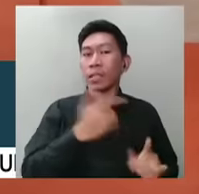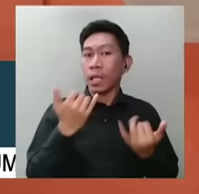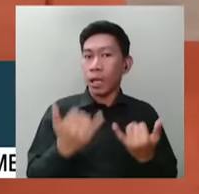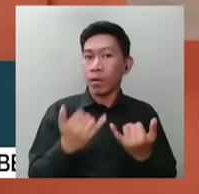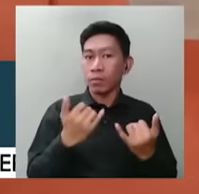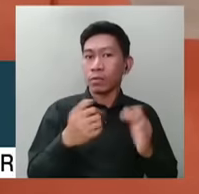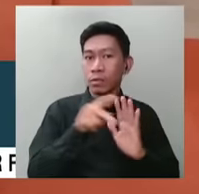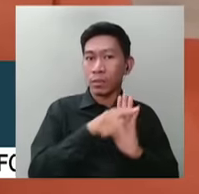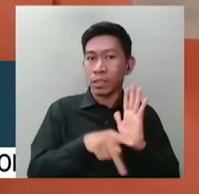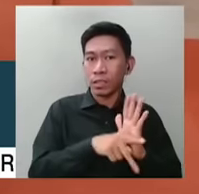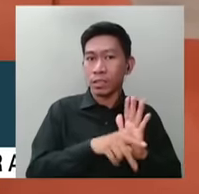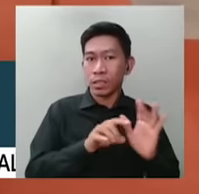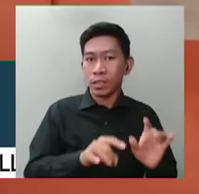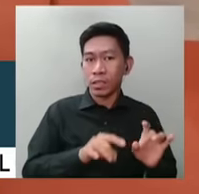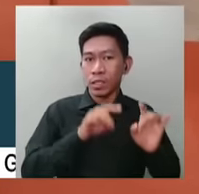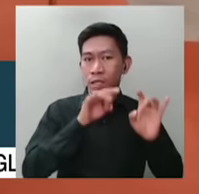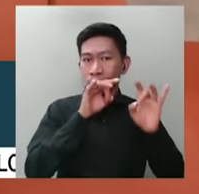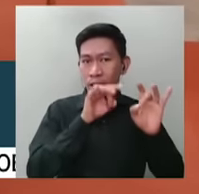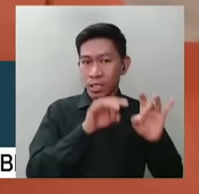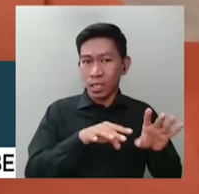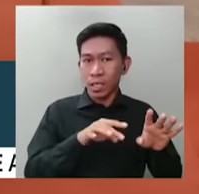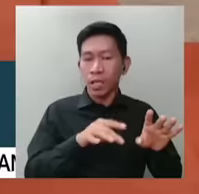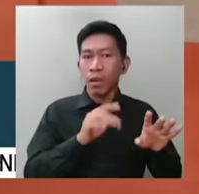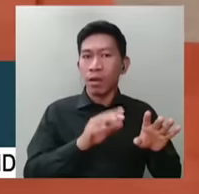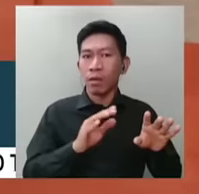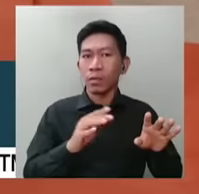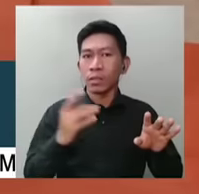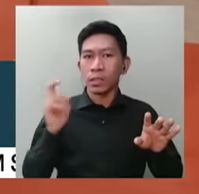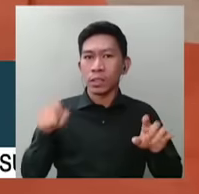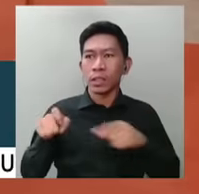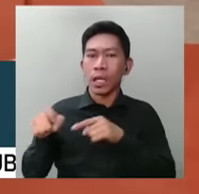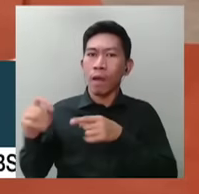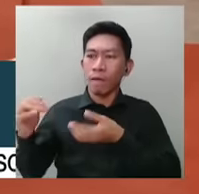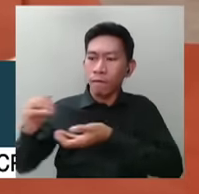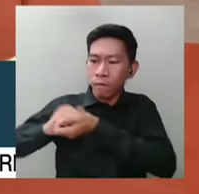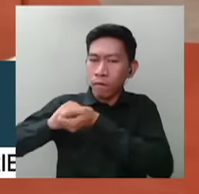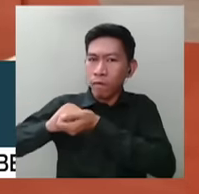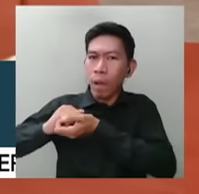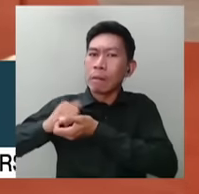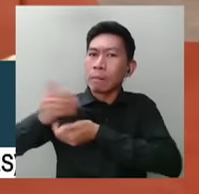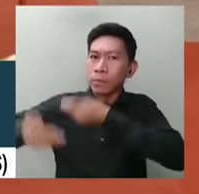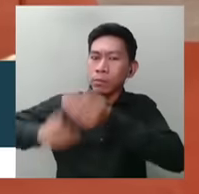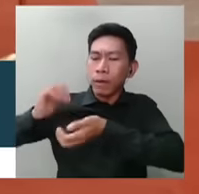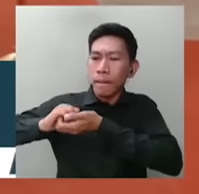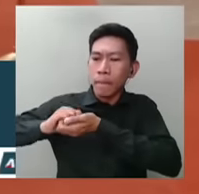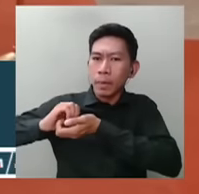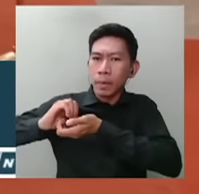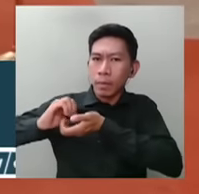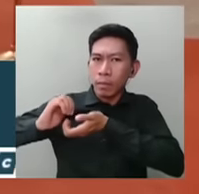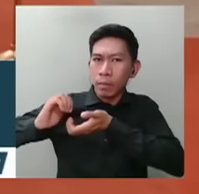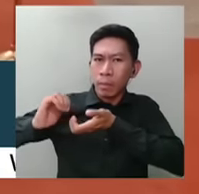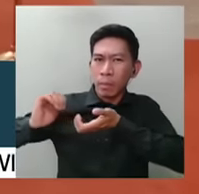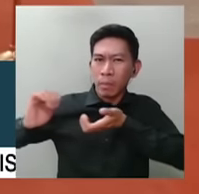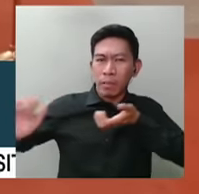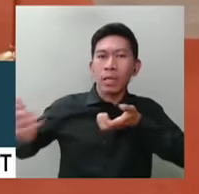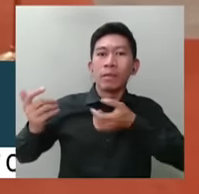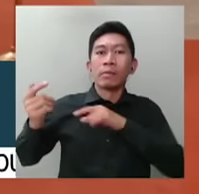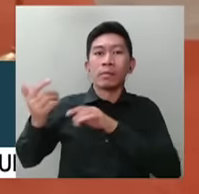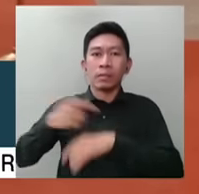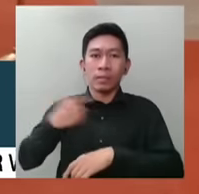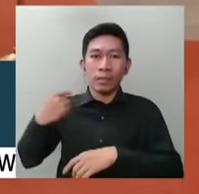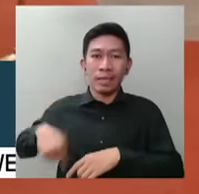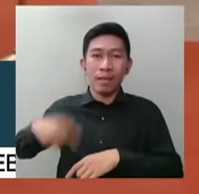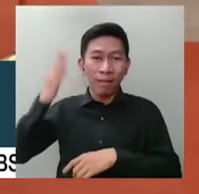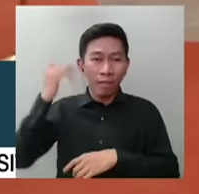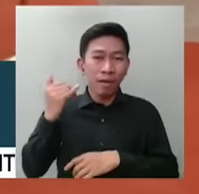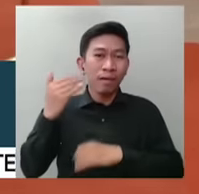is slowly de-risking your exposure, your link, your interdependence with China. Because